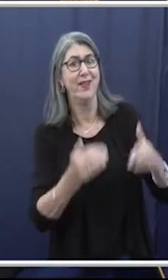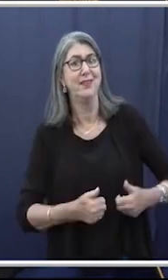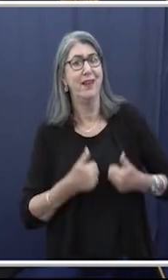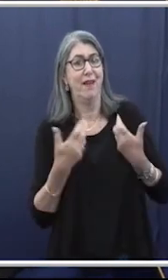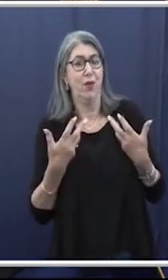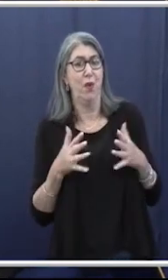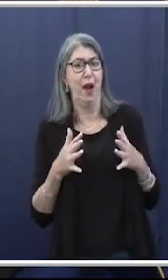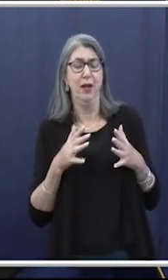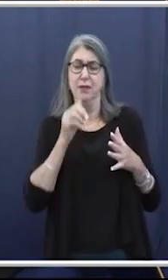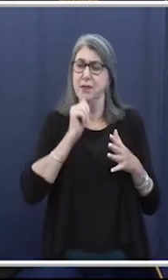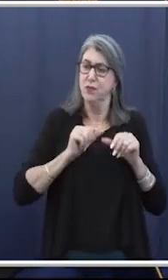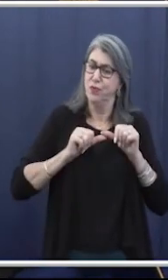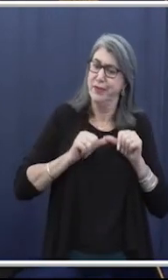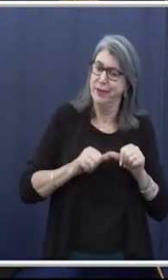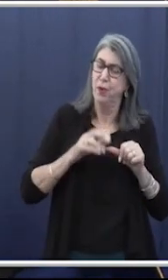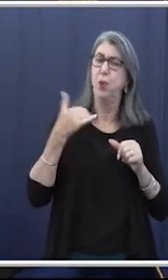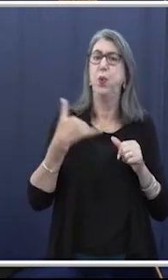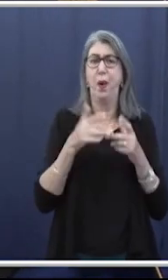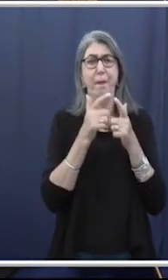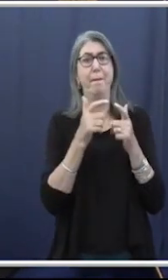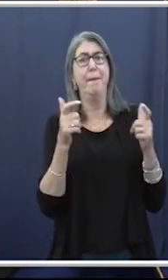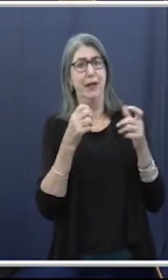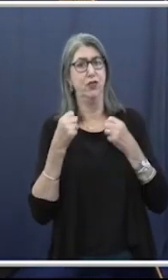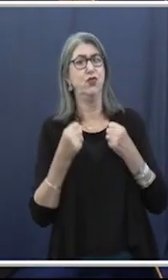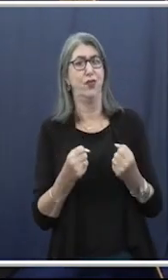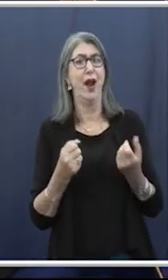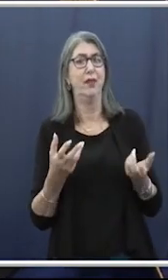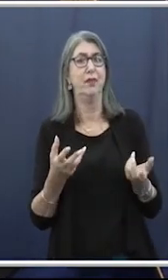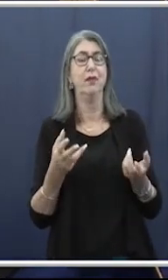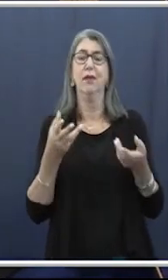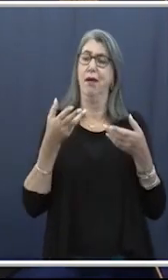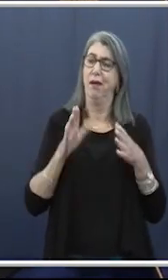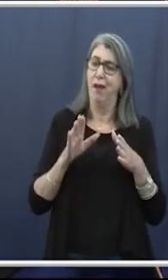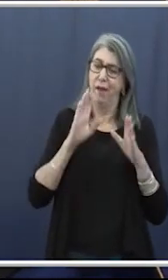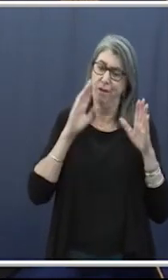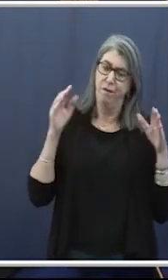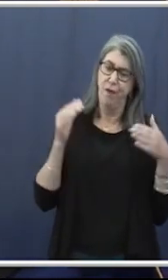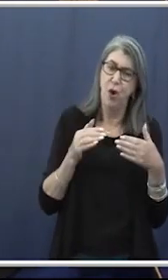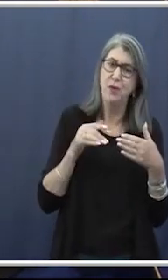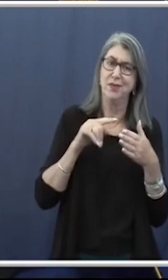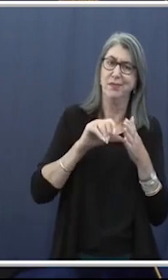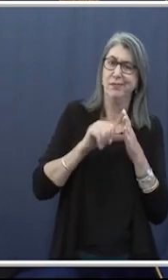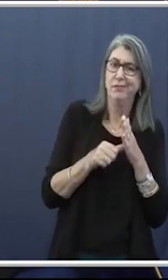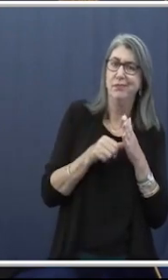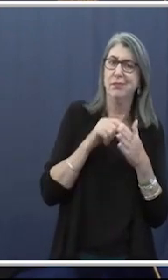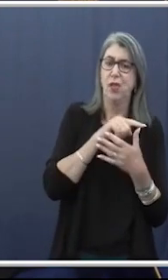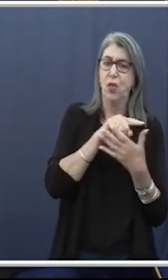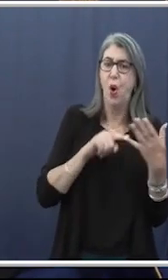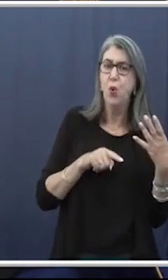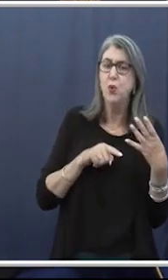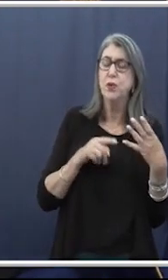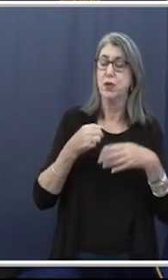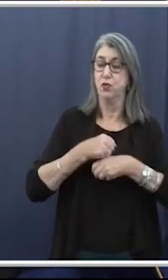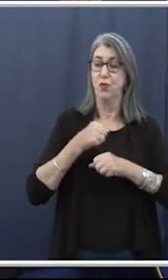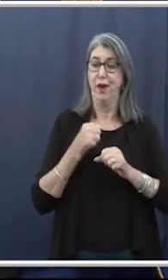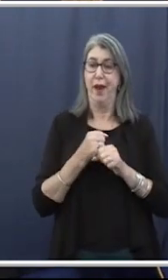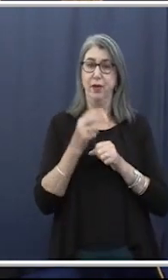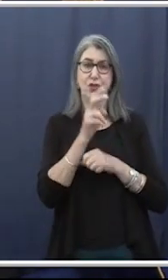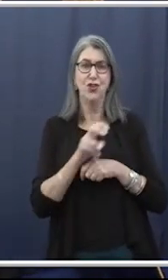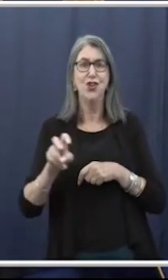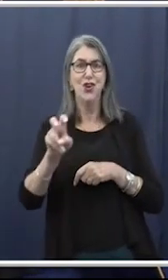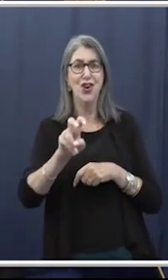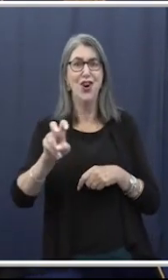That resilience, I think that's a major strength. So let's focus on those and create this